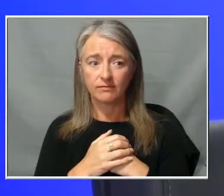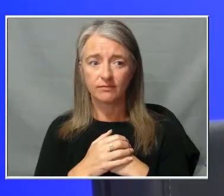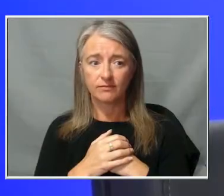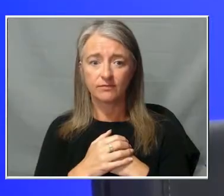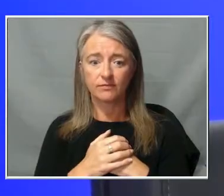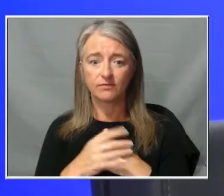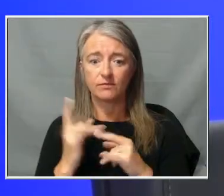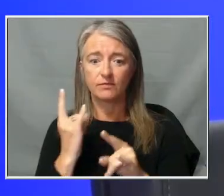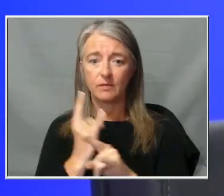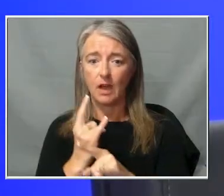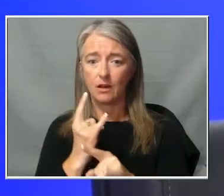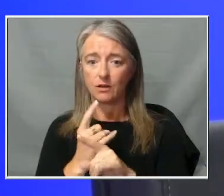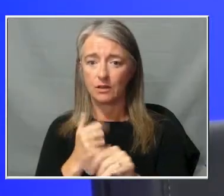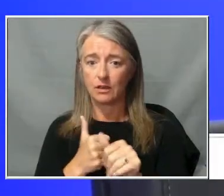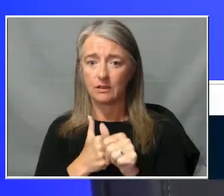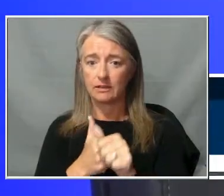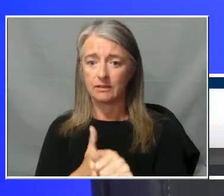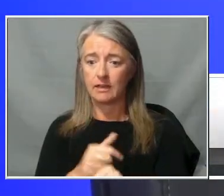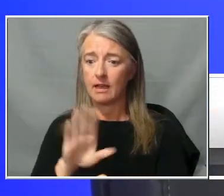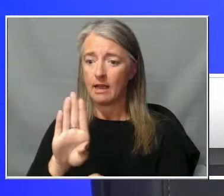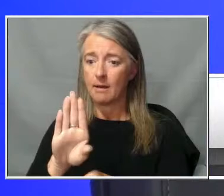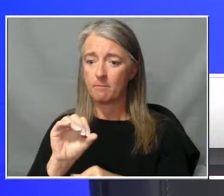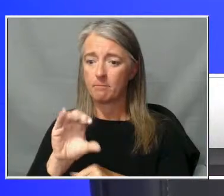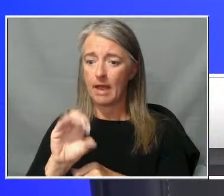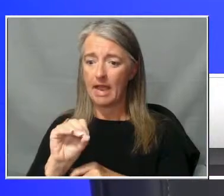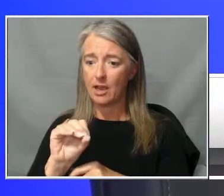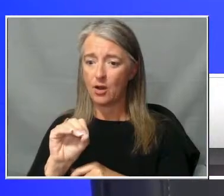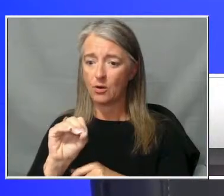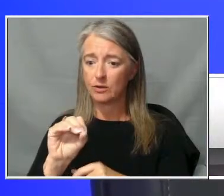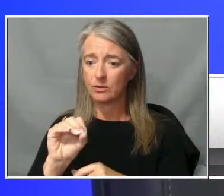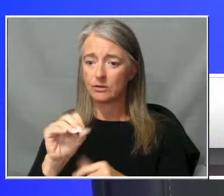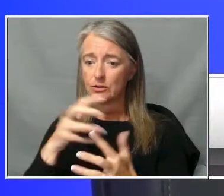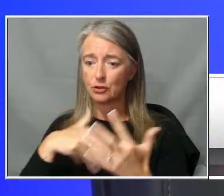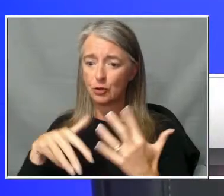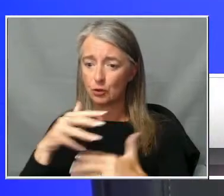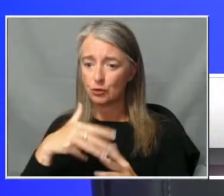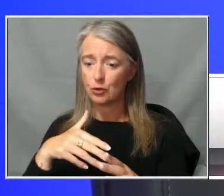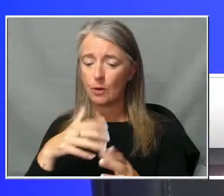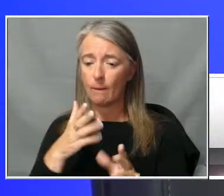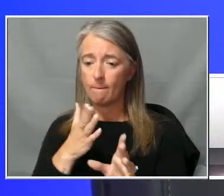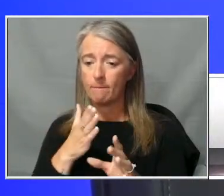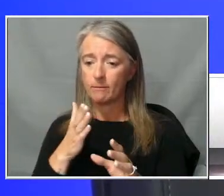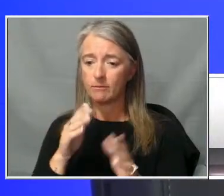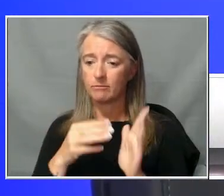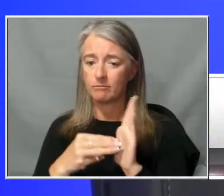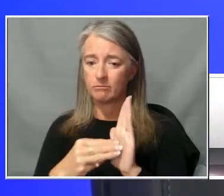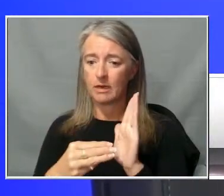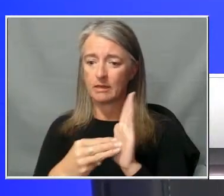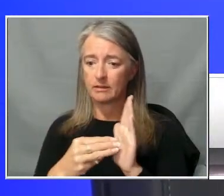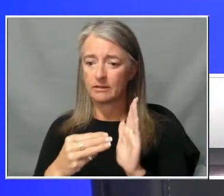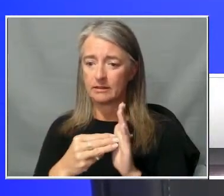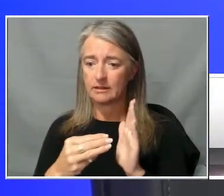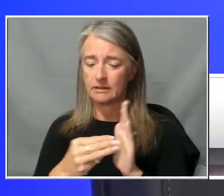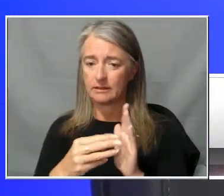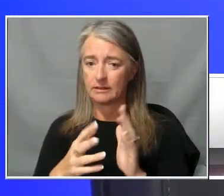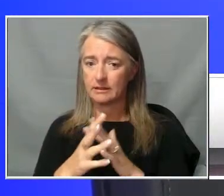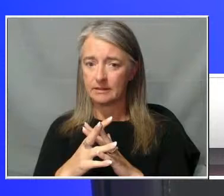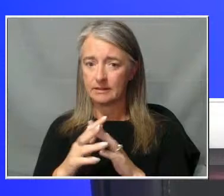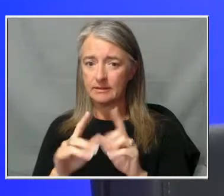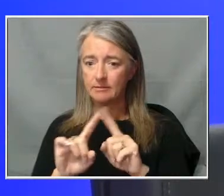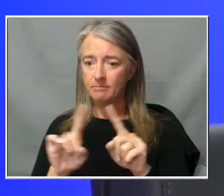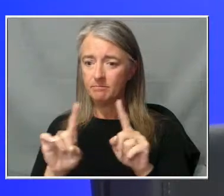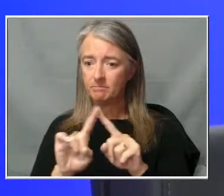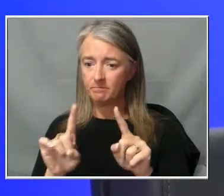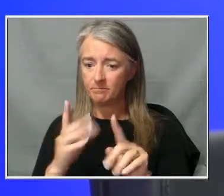a biopsychosocial model, which means if you're biologically predisposed to, if you have a genetic composition